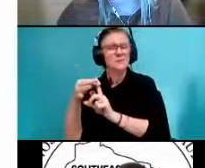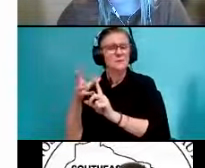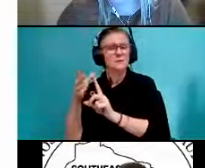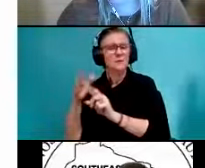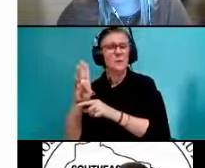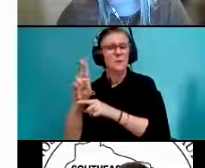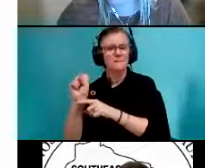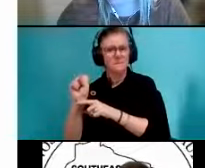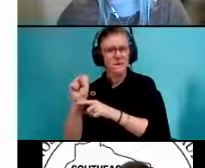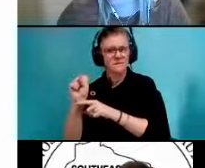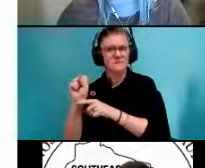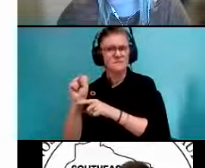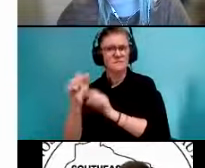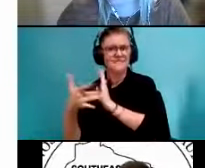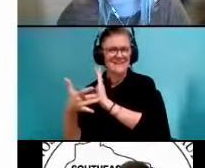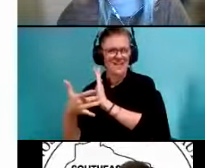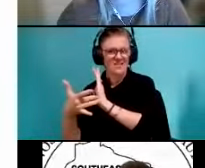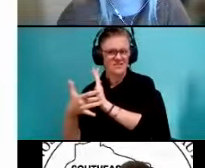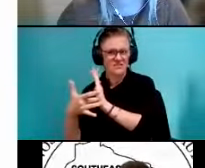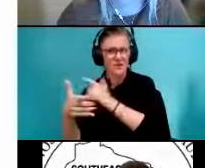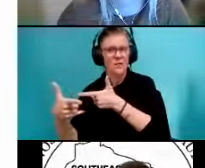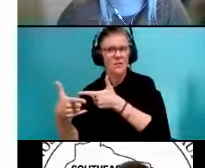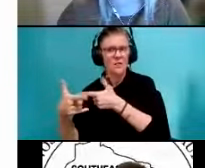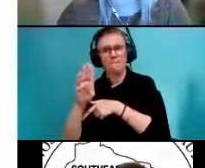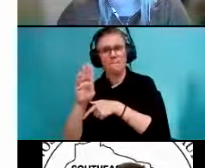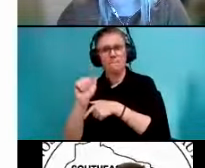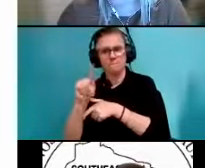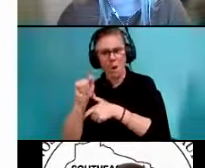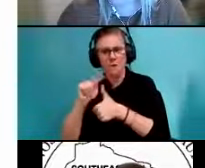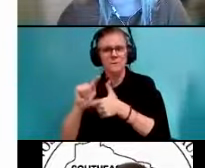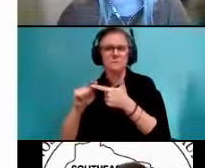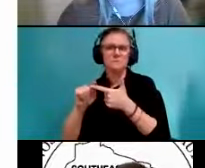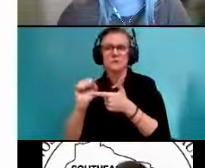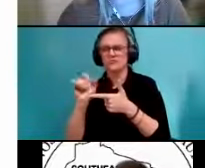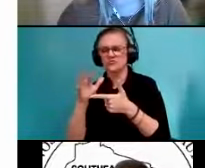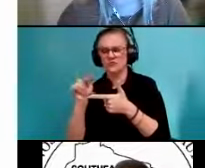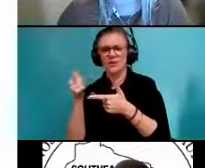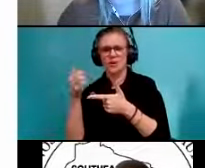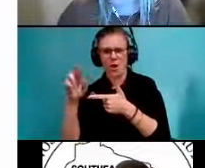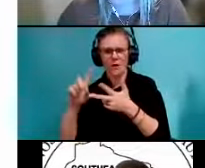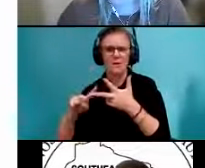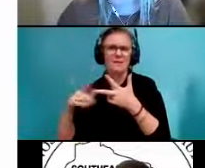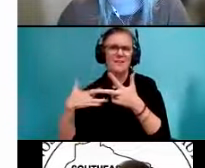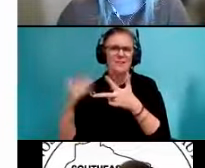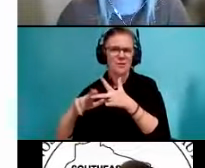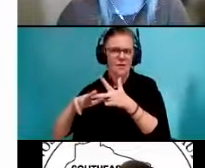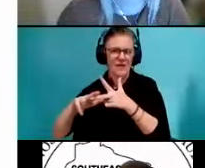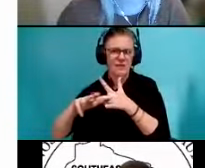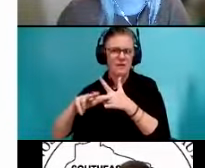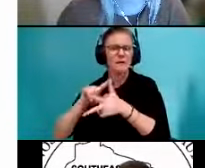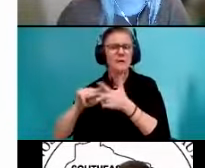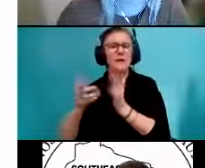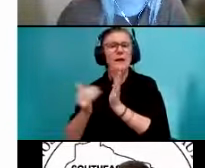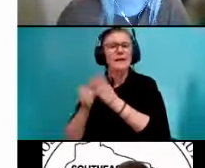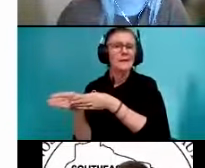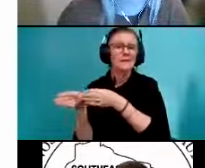bus transit technologies, bus rapid transit, streetcar, and light rail. We'll talk about those a little more in detail. But again, on the